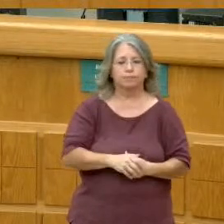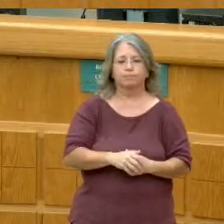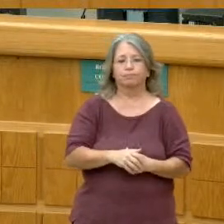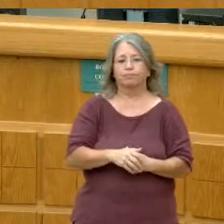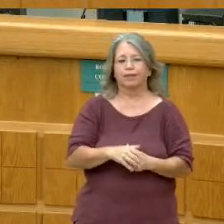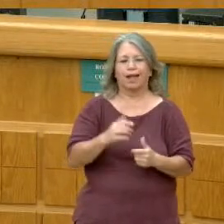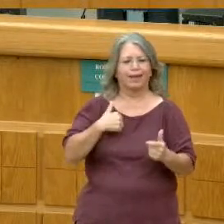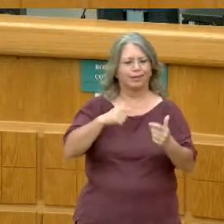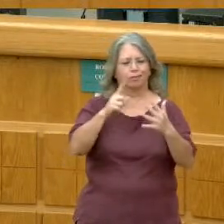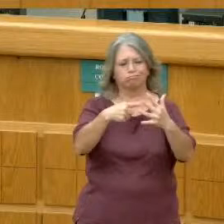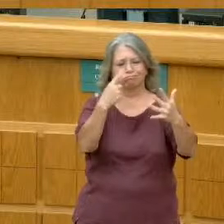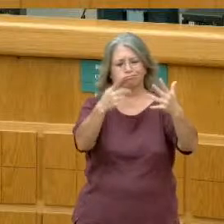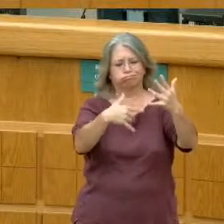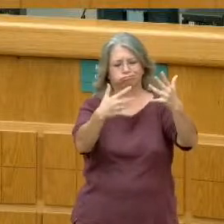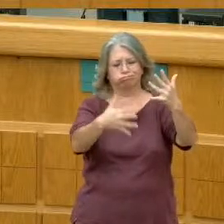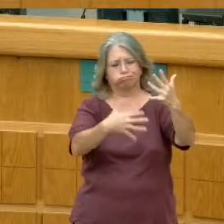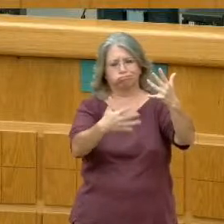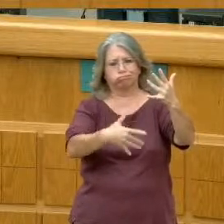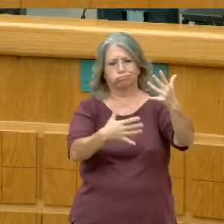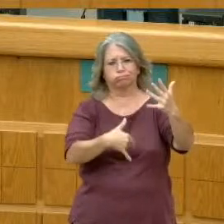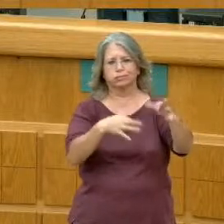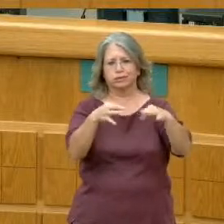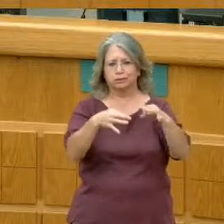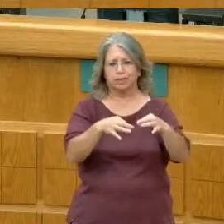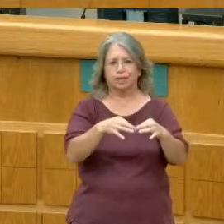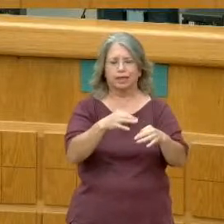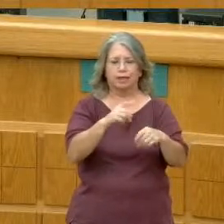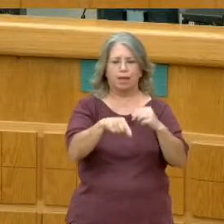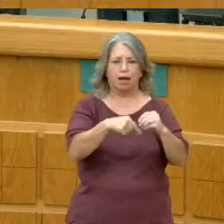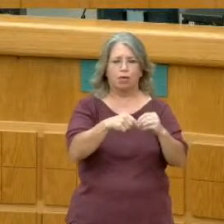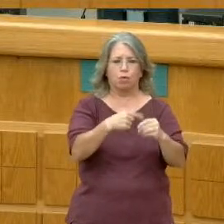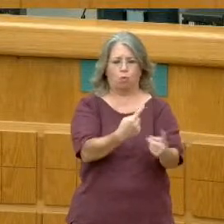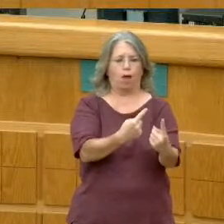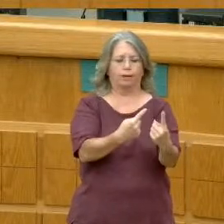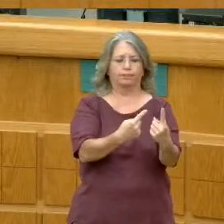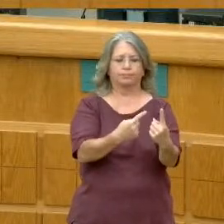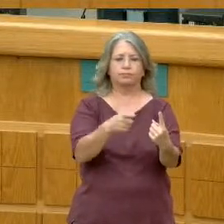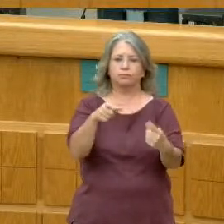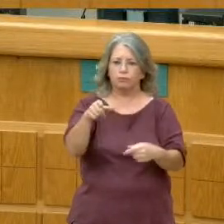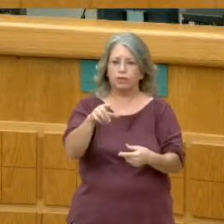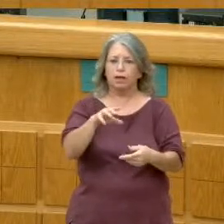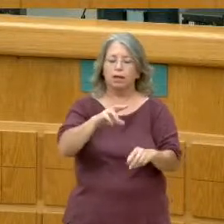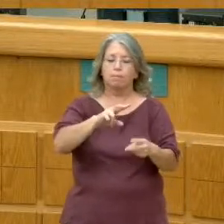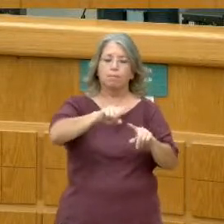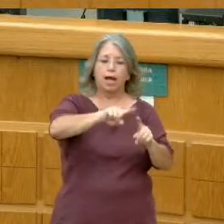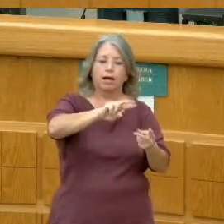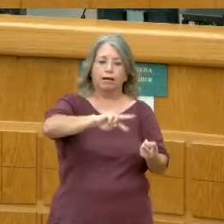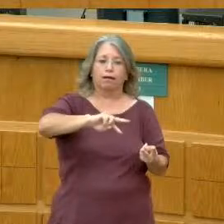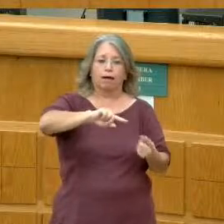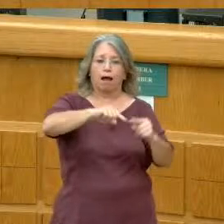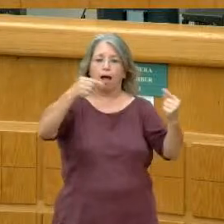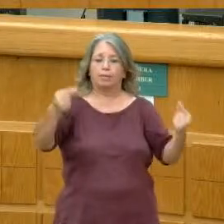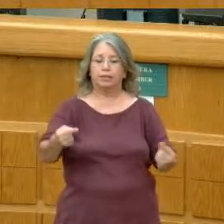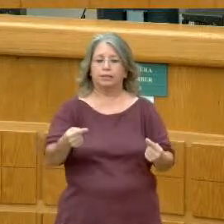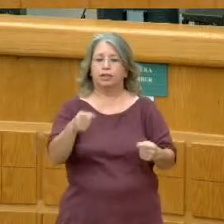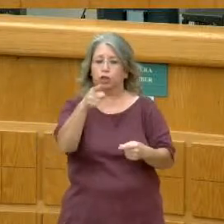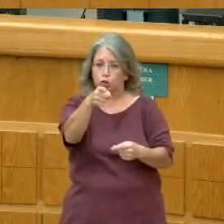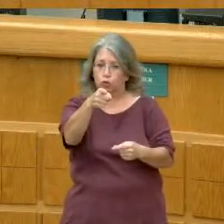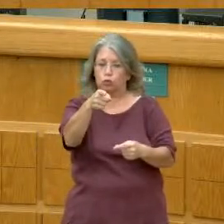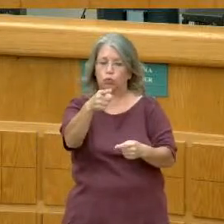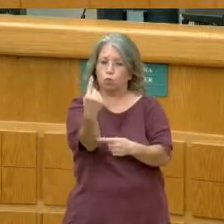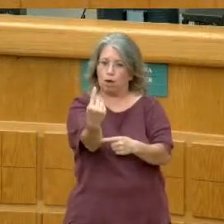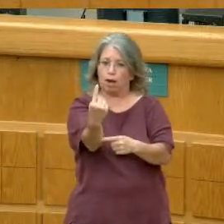are positive, you have the power to stop the spread of the virus. It only takes one mask to stop the